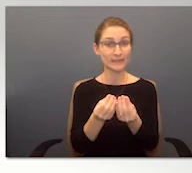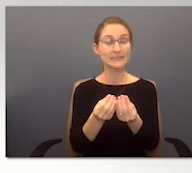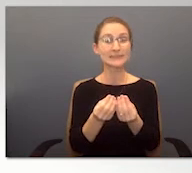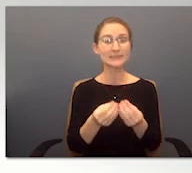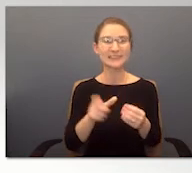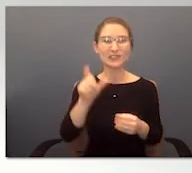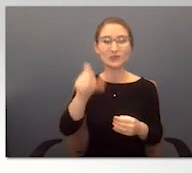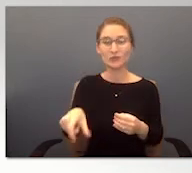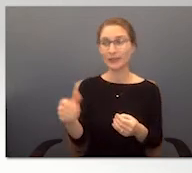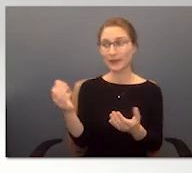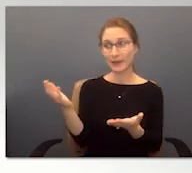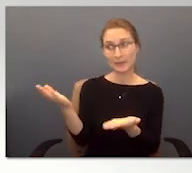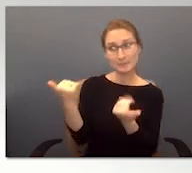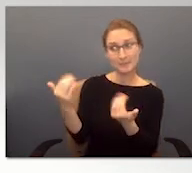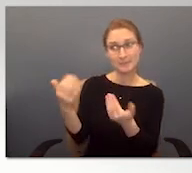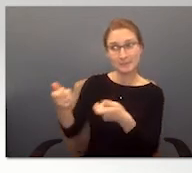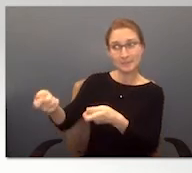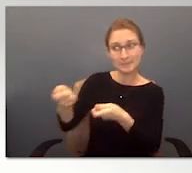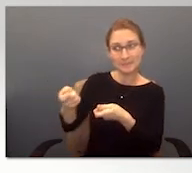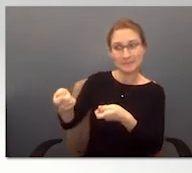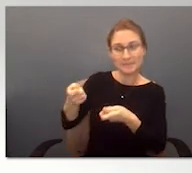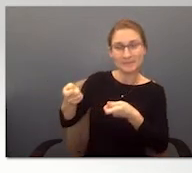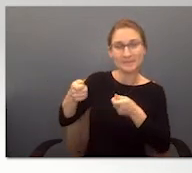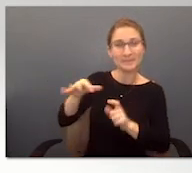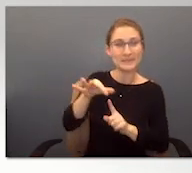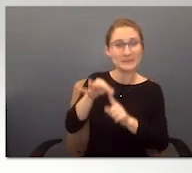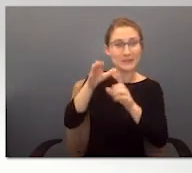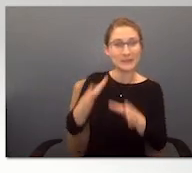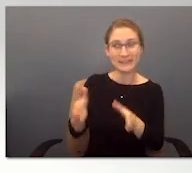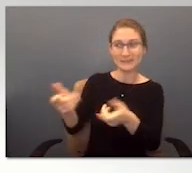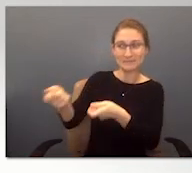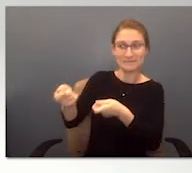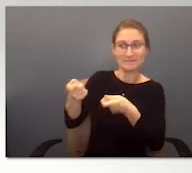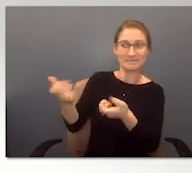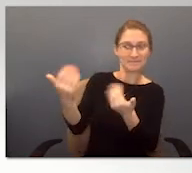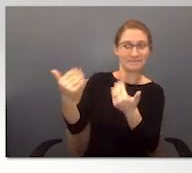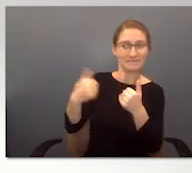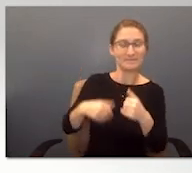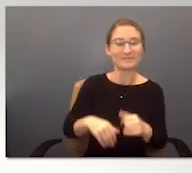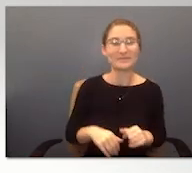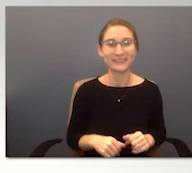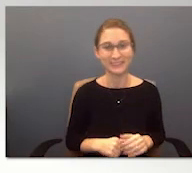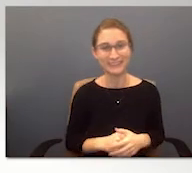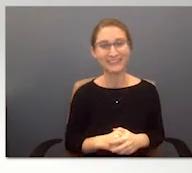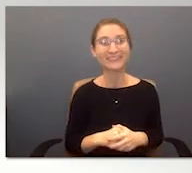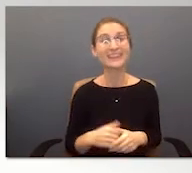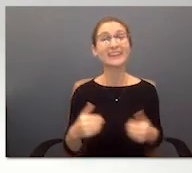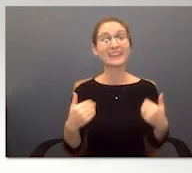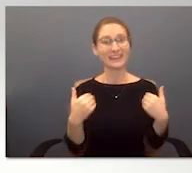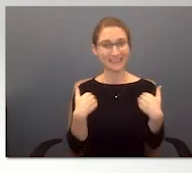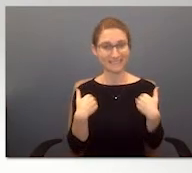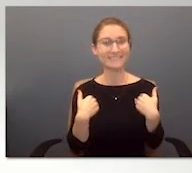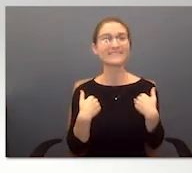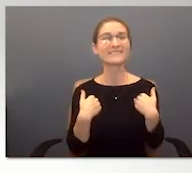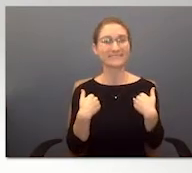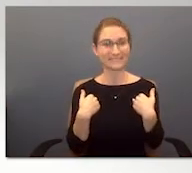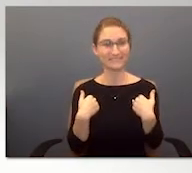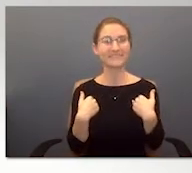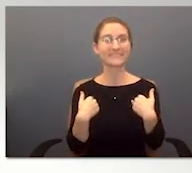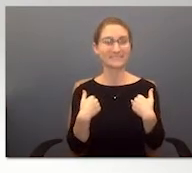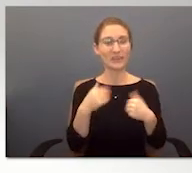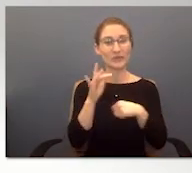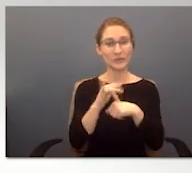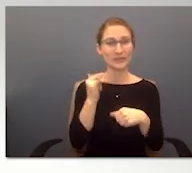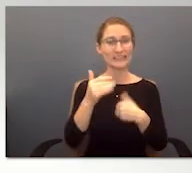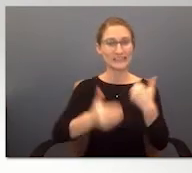should have the family resource specialist here. The 15 early steps offices and the FRSs there in early